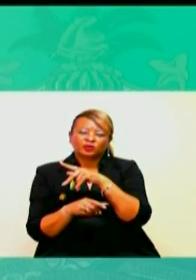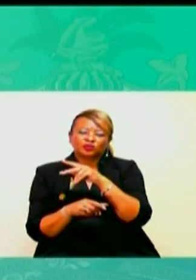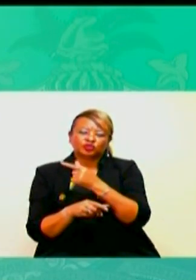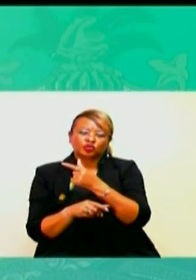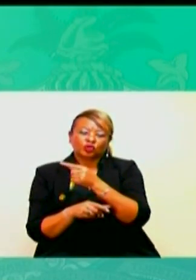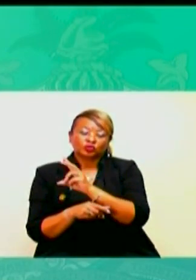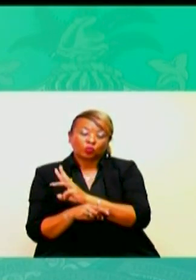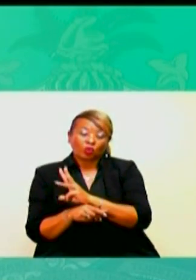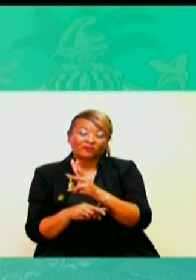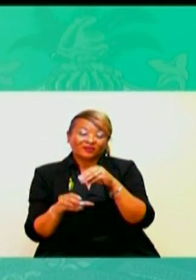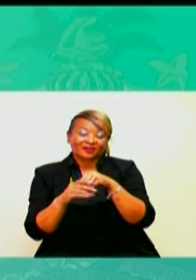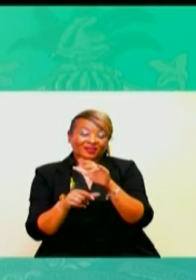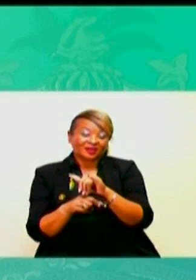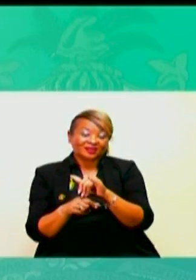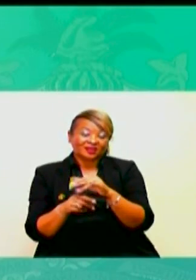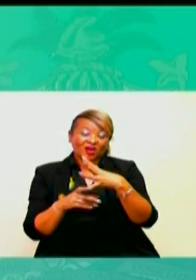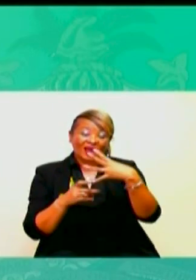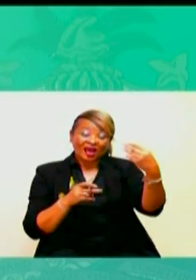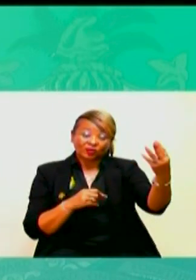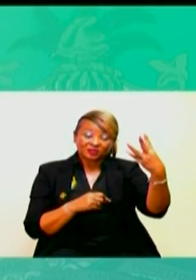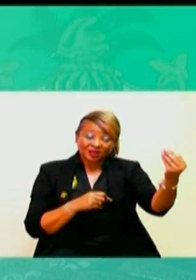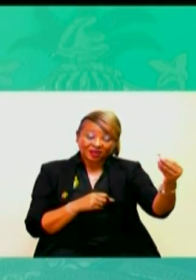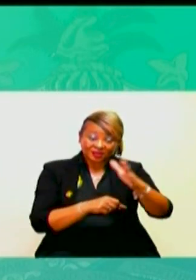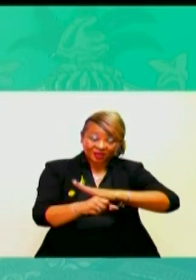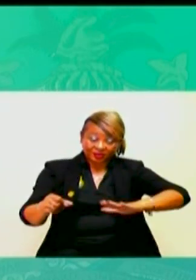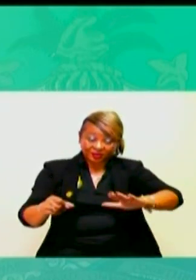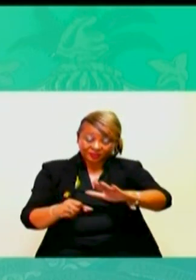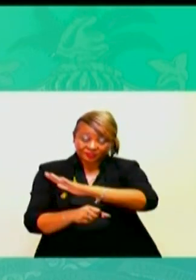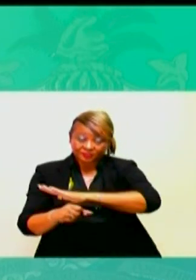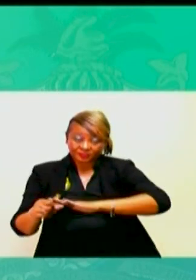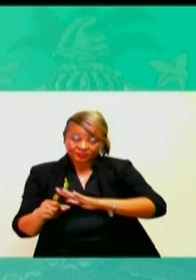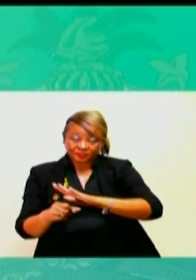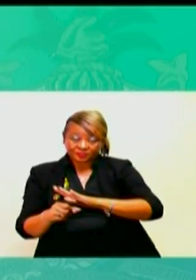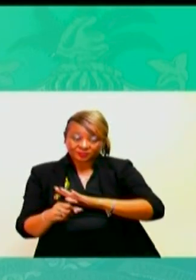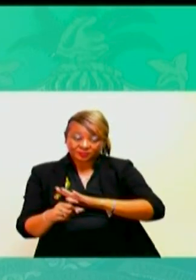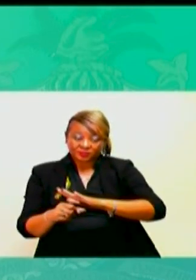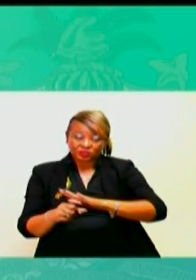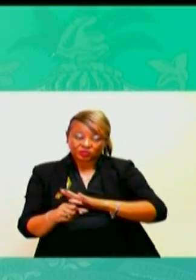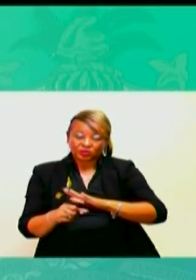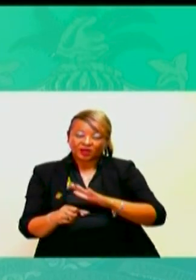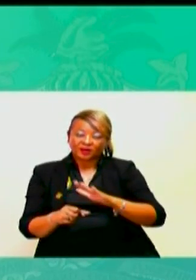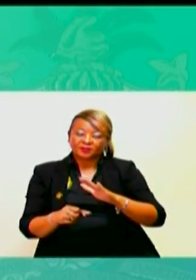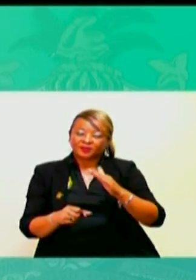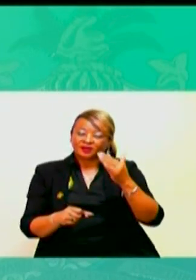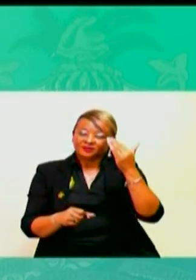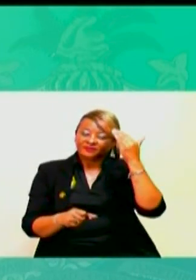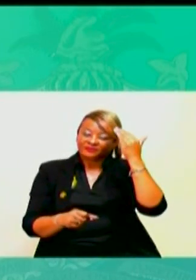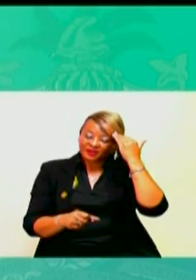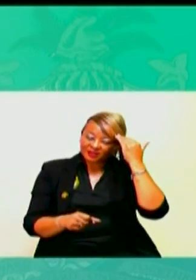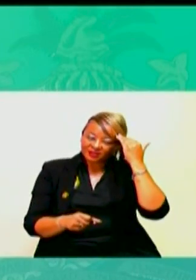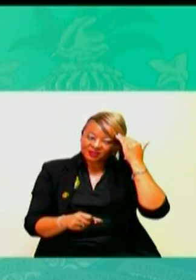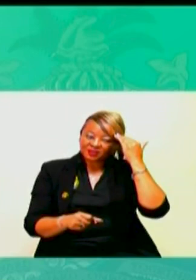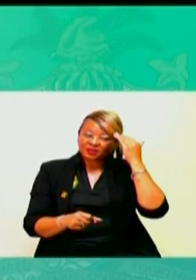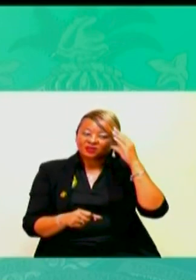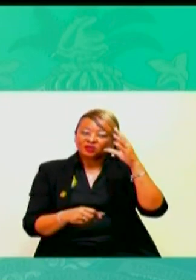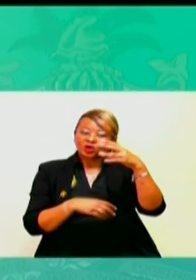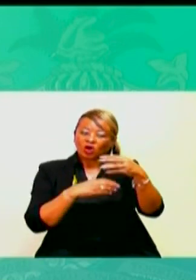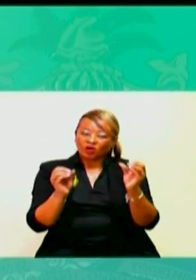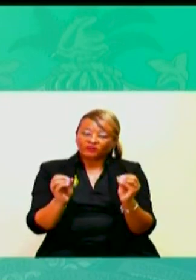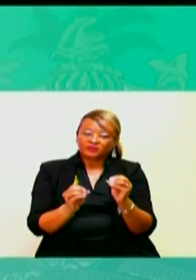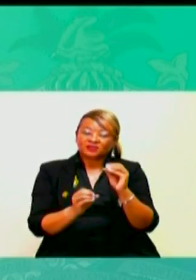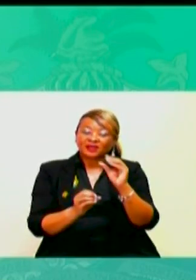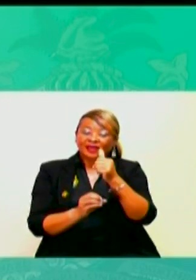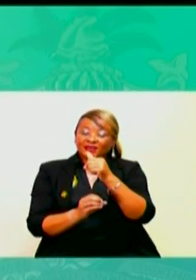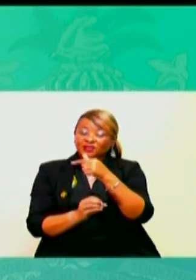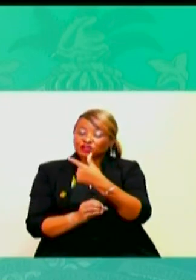No. They're going outside the scope. That is why I am convinced, Madam Speaker, that the Office of the Attorney General could